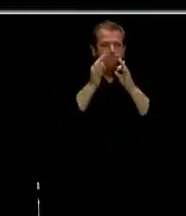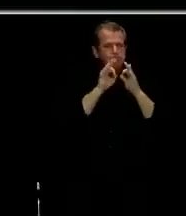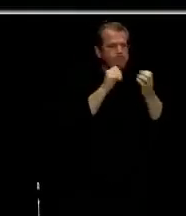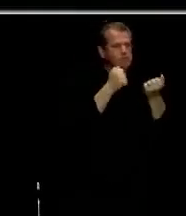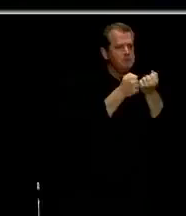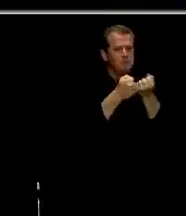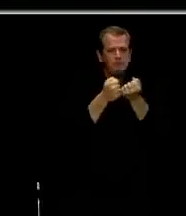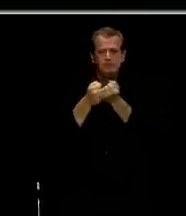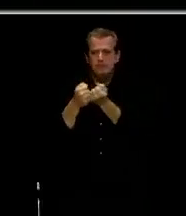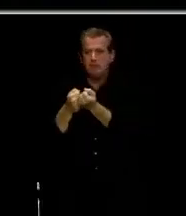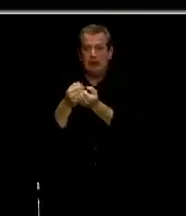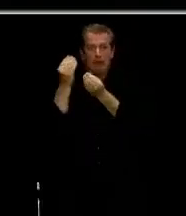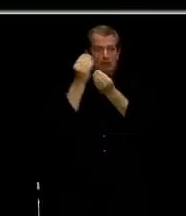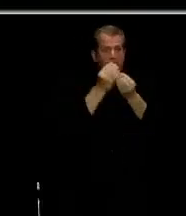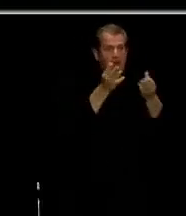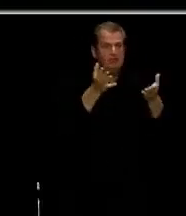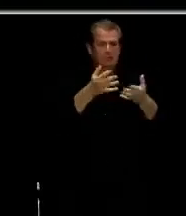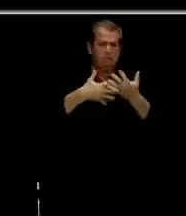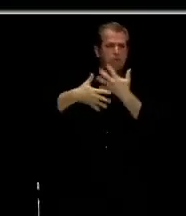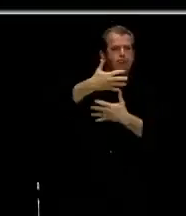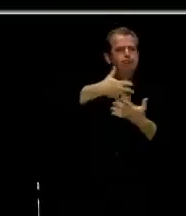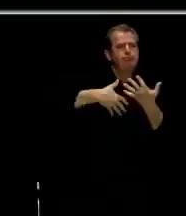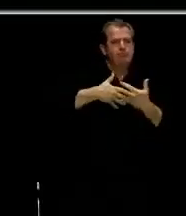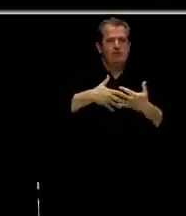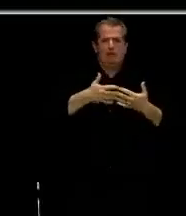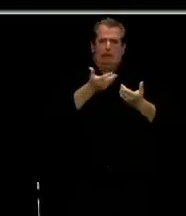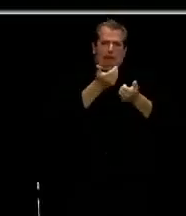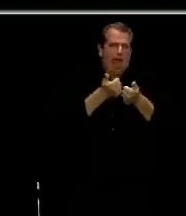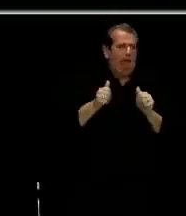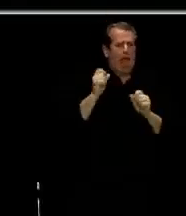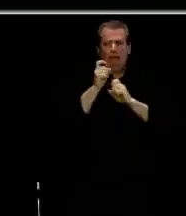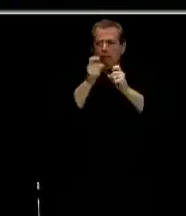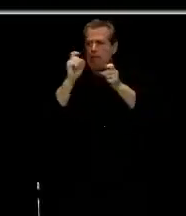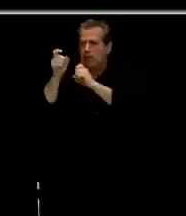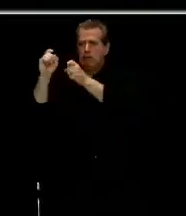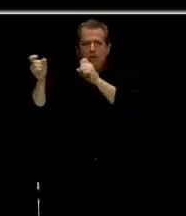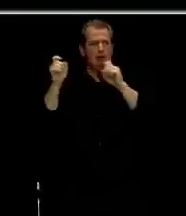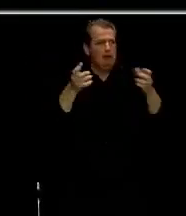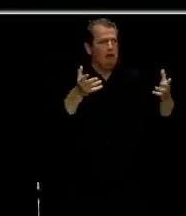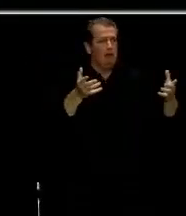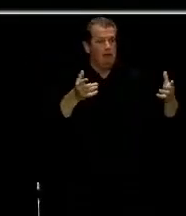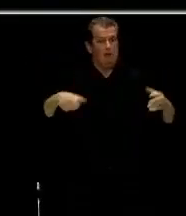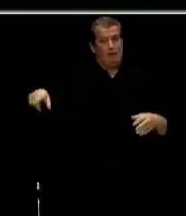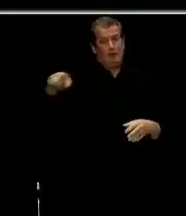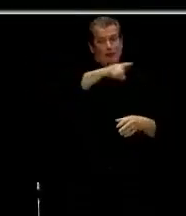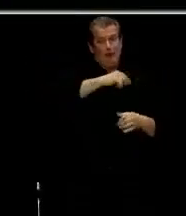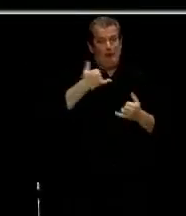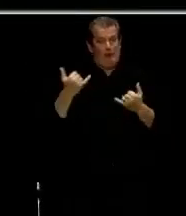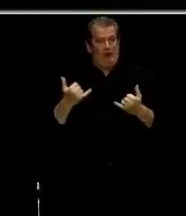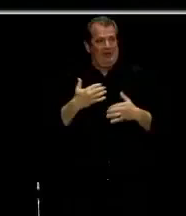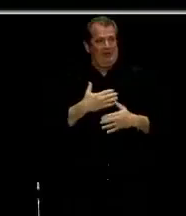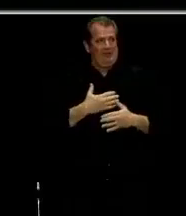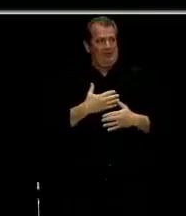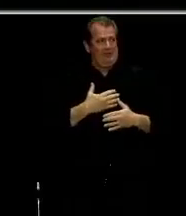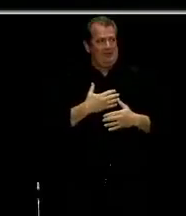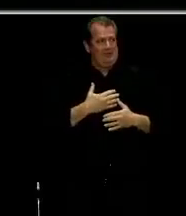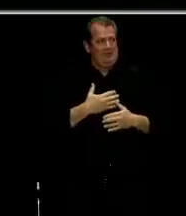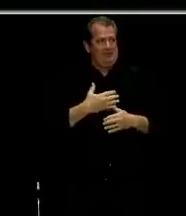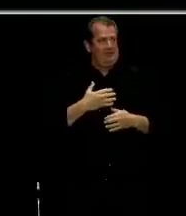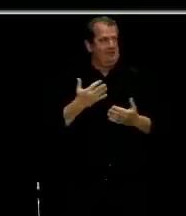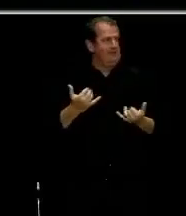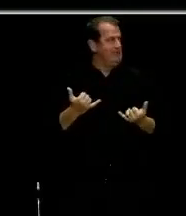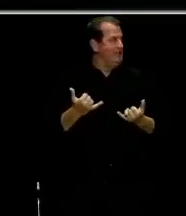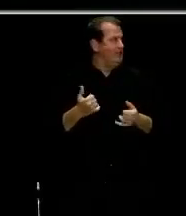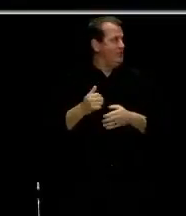information, fellowship, a respite, all the things that you all have come to do together and share